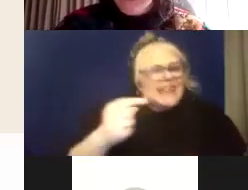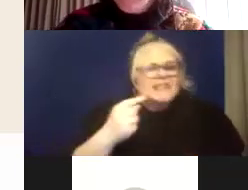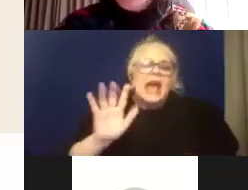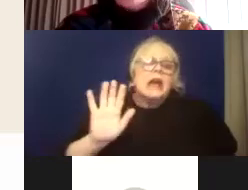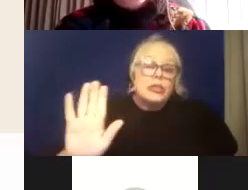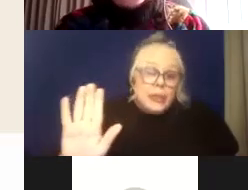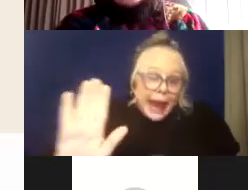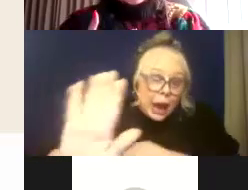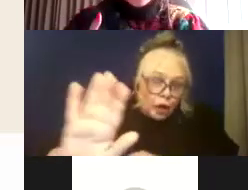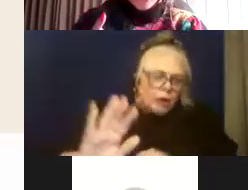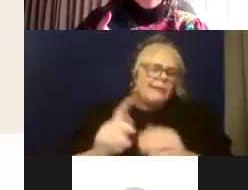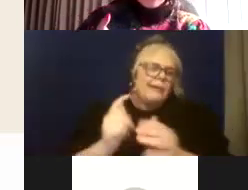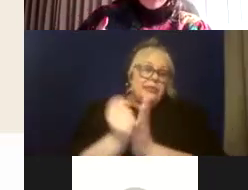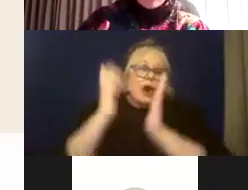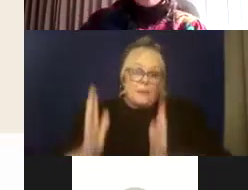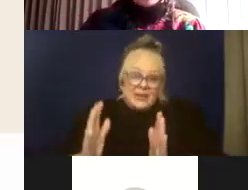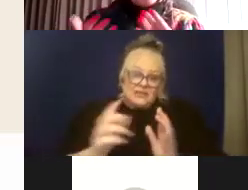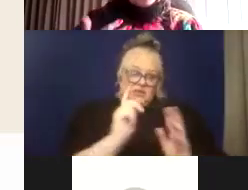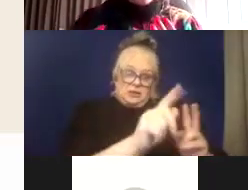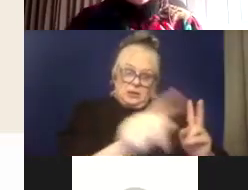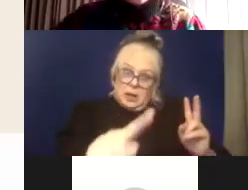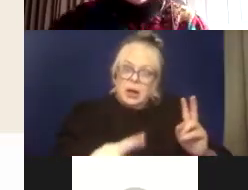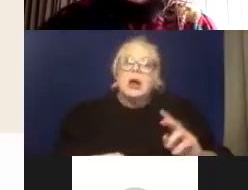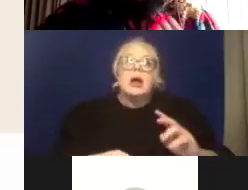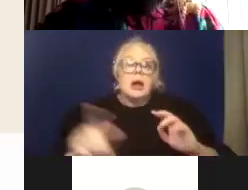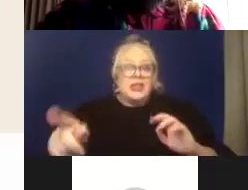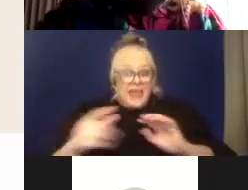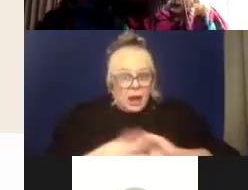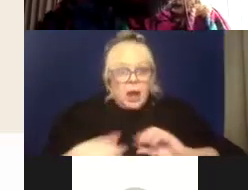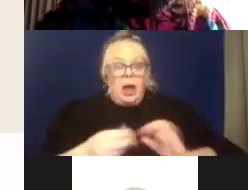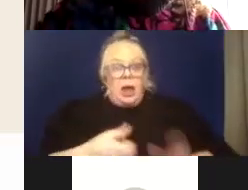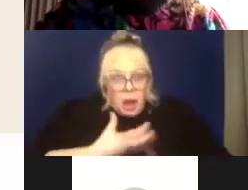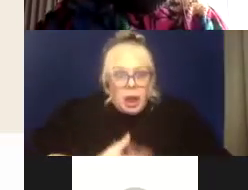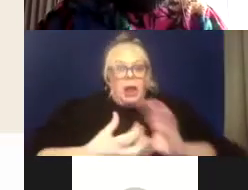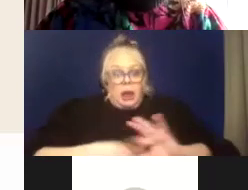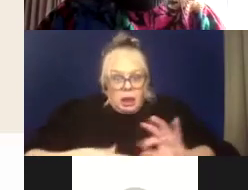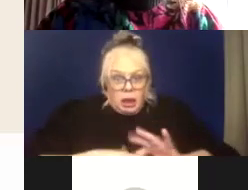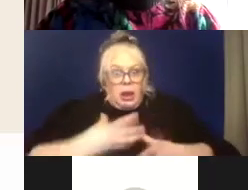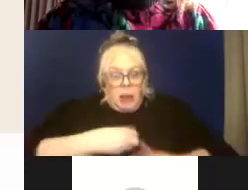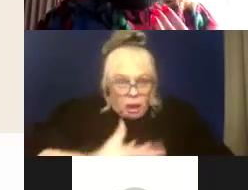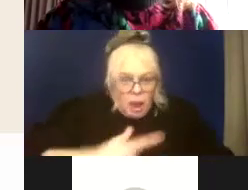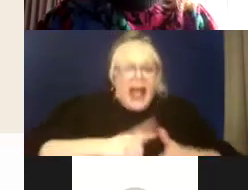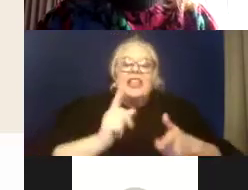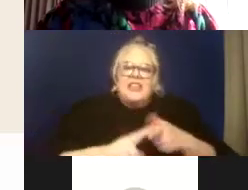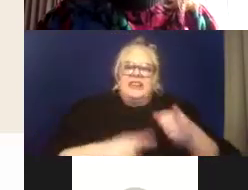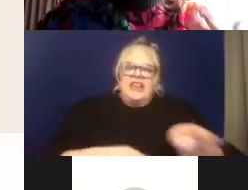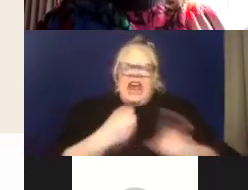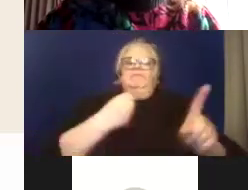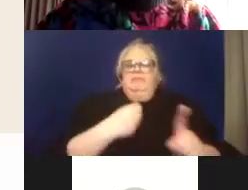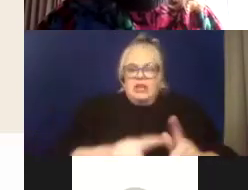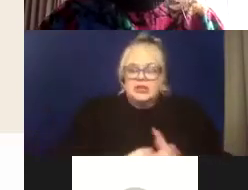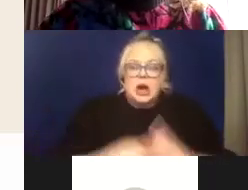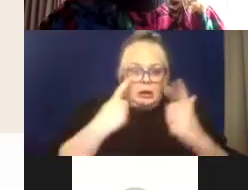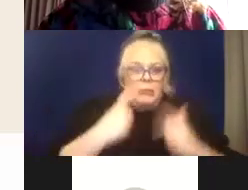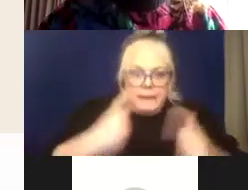well-being, less willing to open up, and some found themselves supporting their therapist and feeling guilty that they